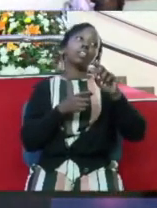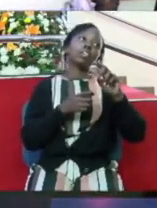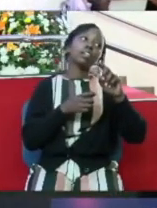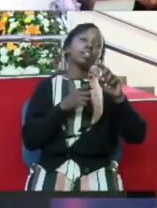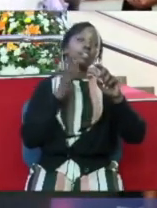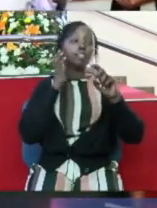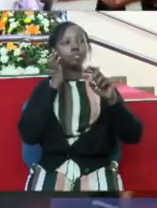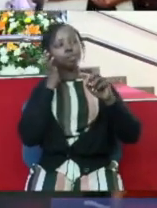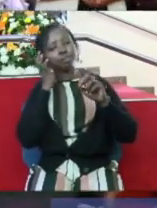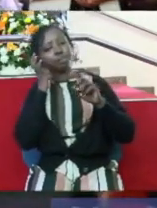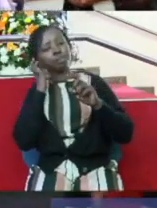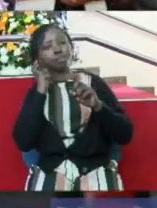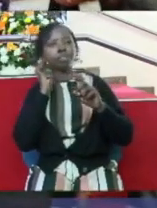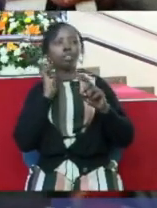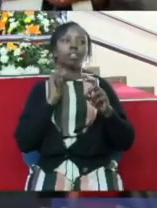uongezeke.